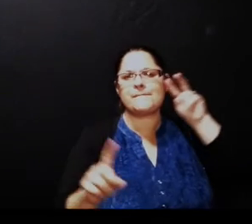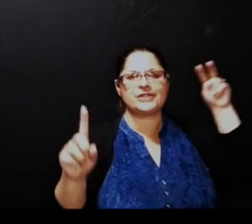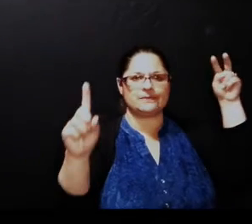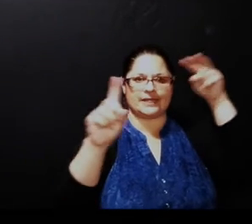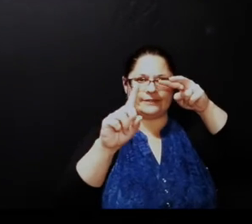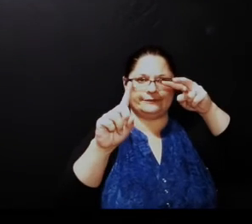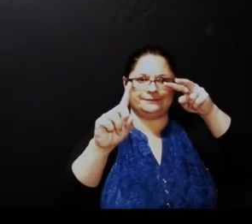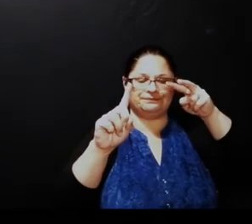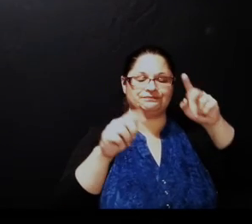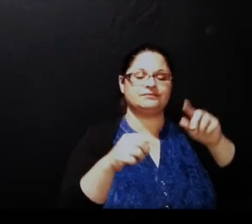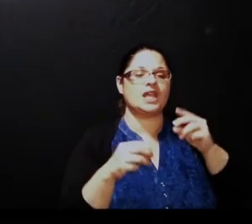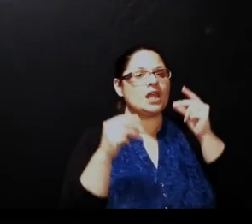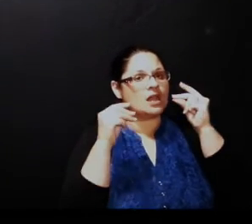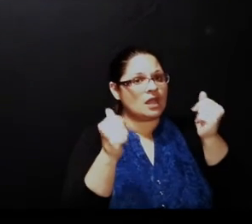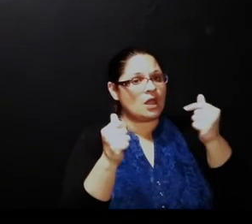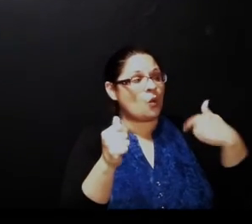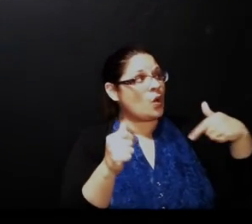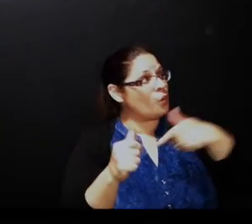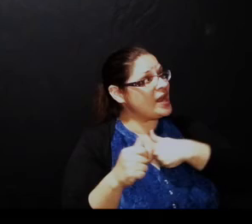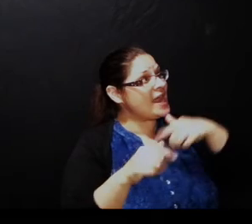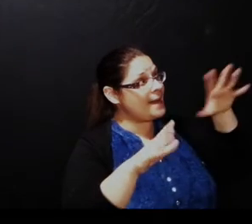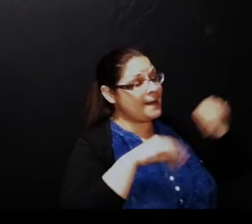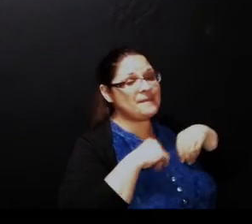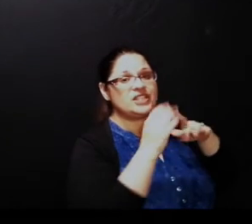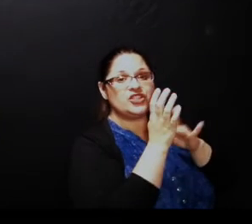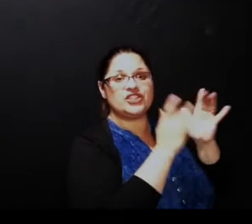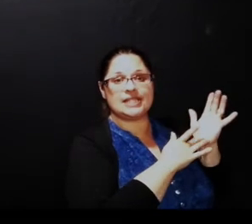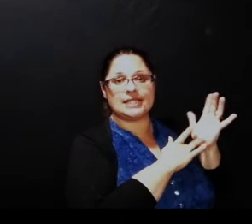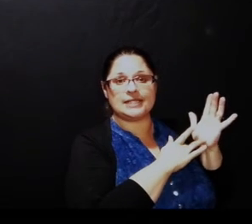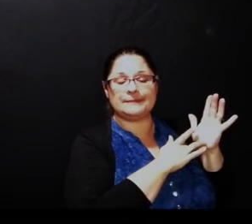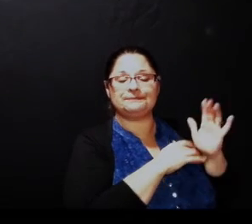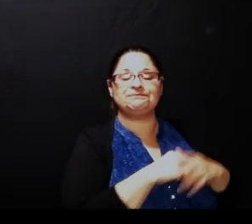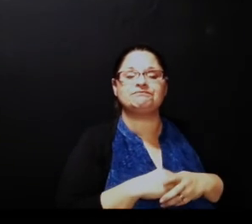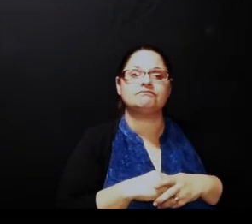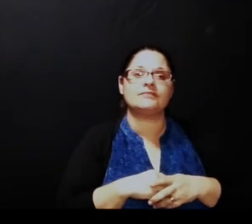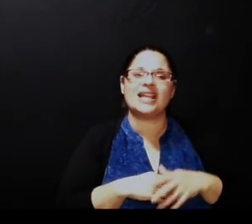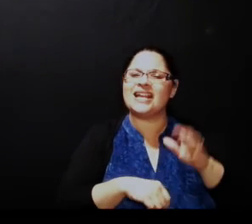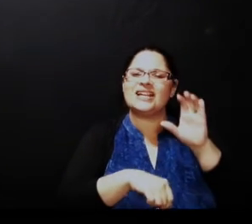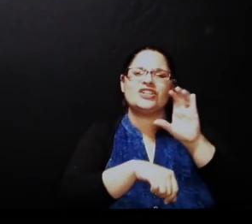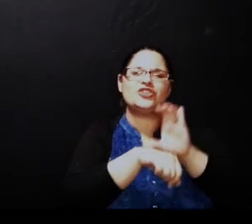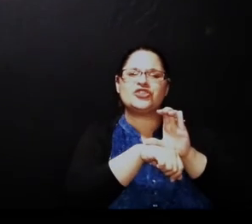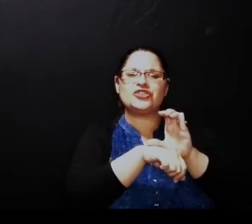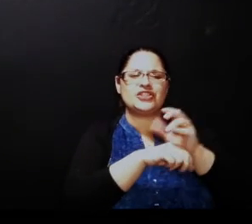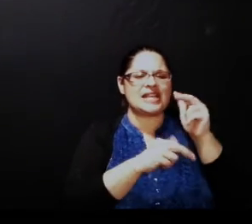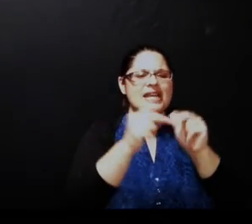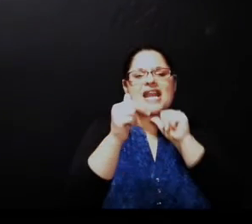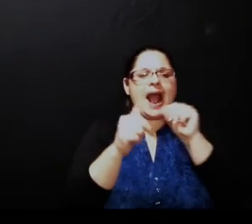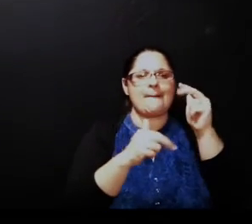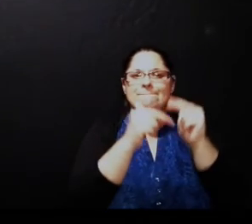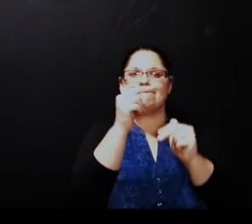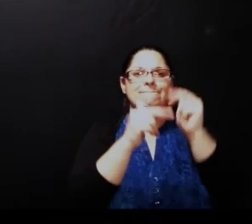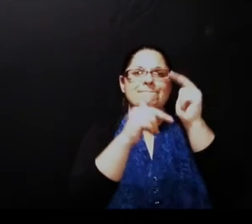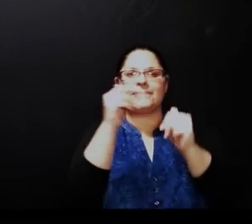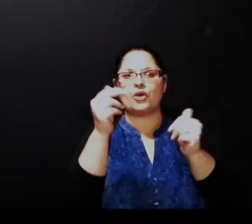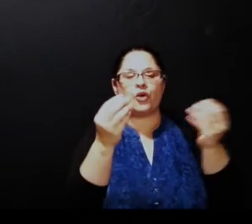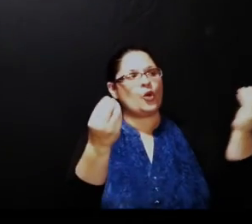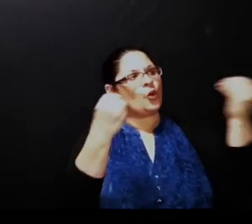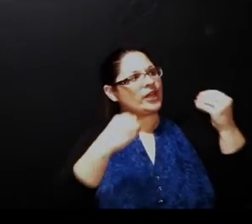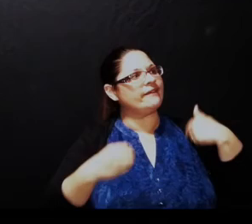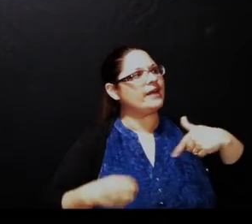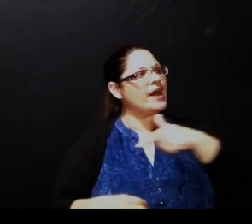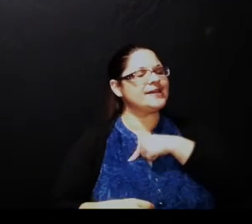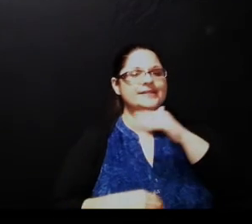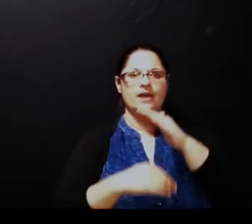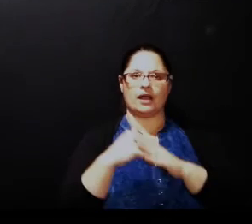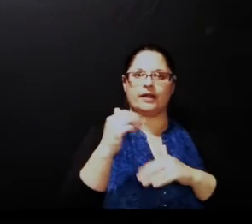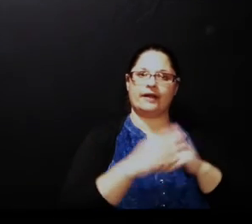When we come to Jesus as Savior, the church is not built by Jesus that you and I might be comfortable. Praise God today. The